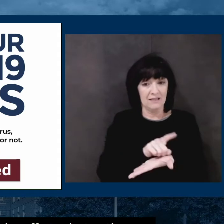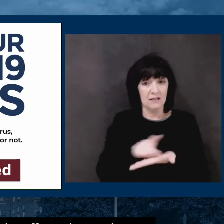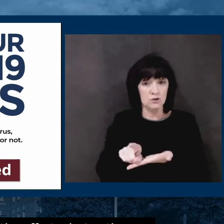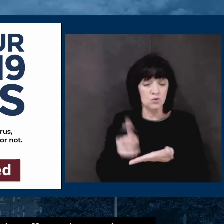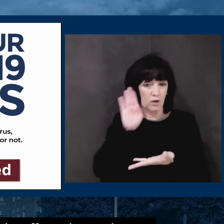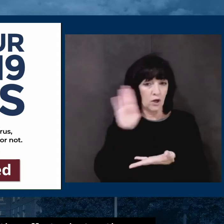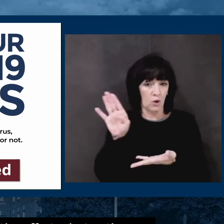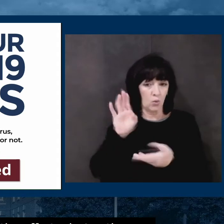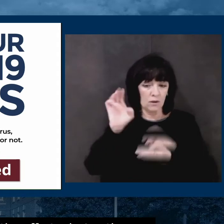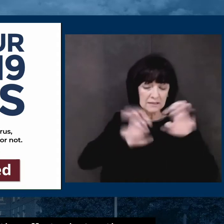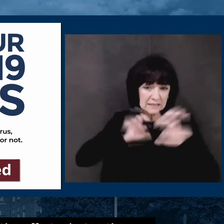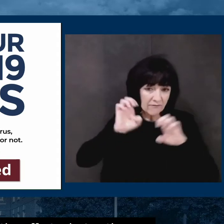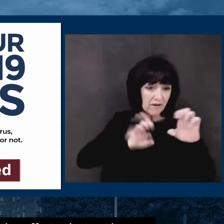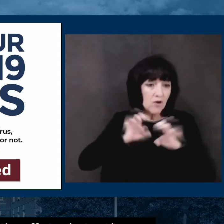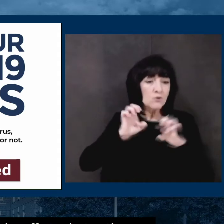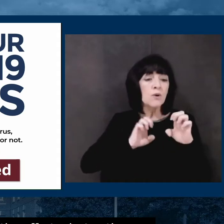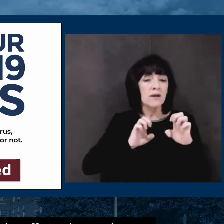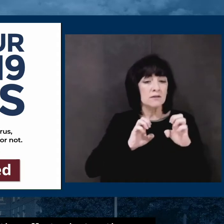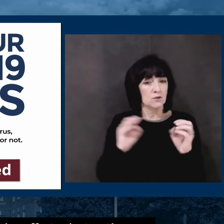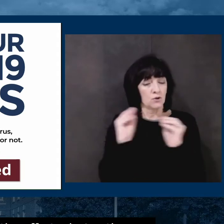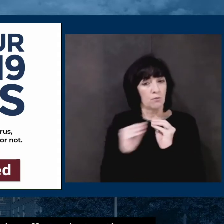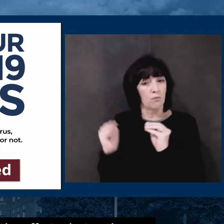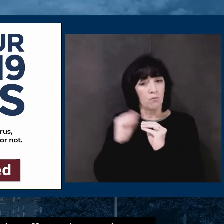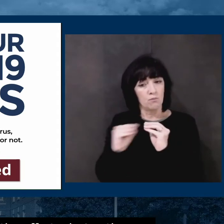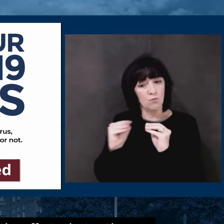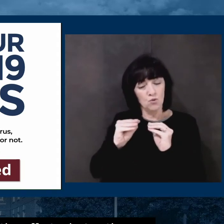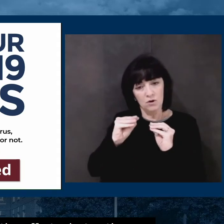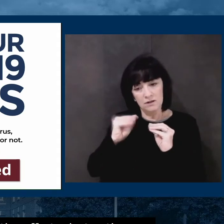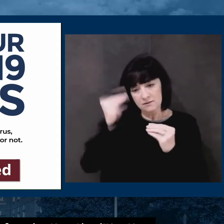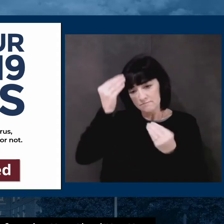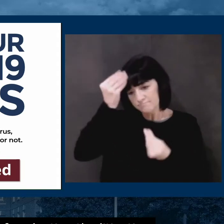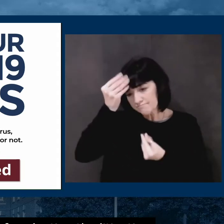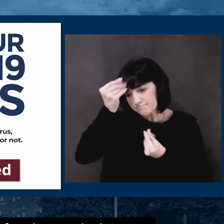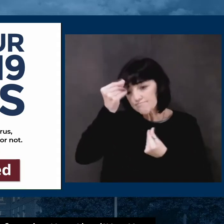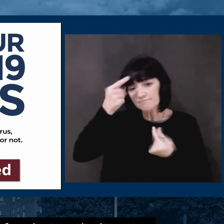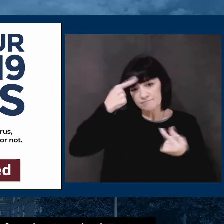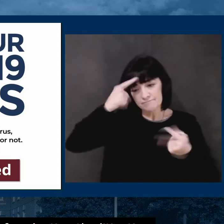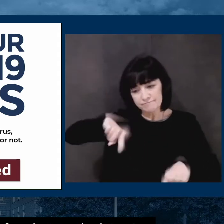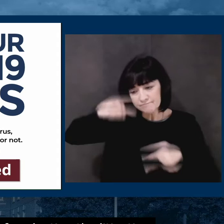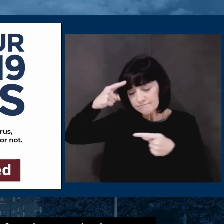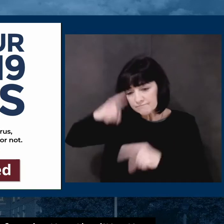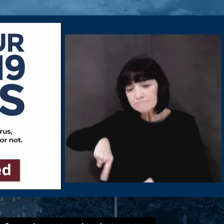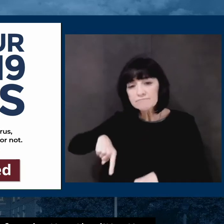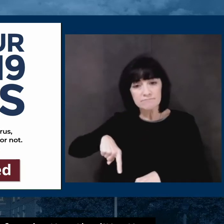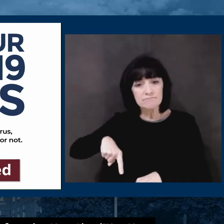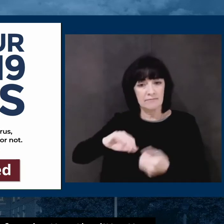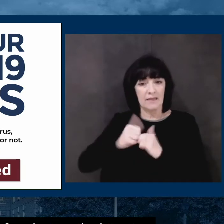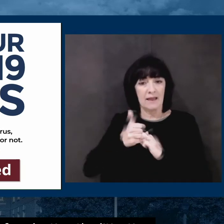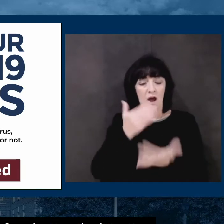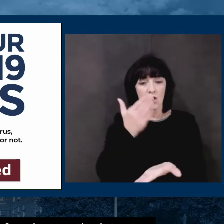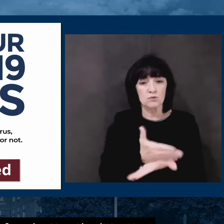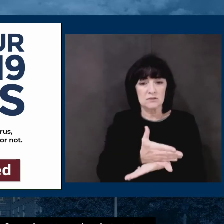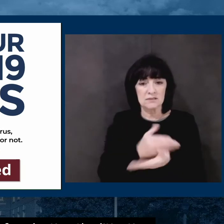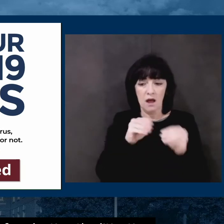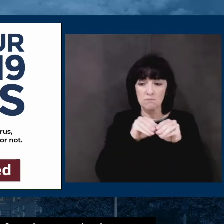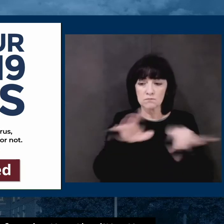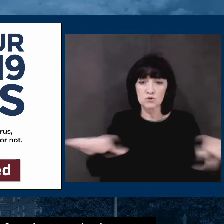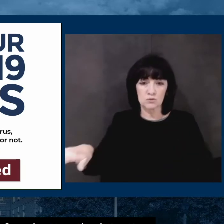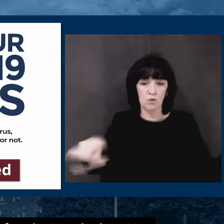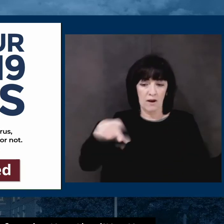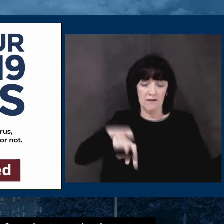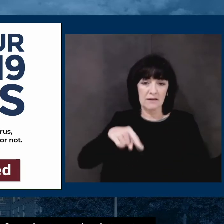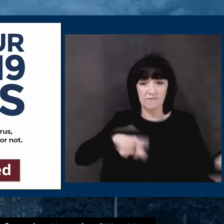additional mitigation efforts to halt the spread of the virus here in our state and to protect